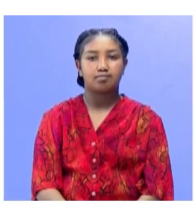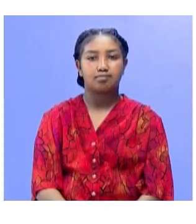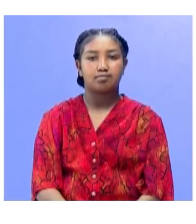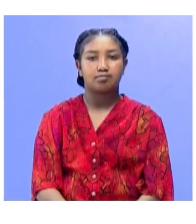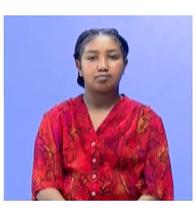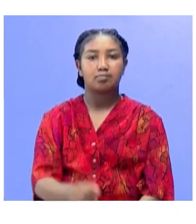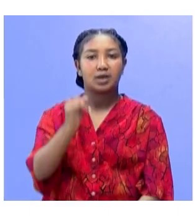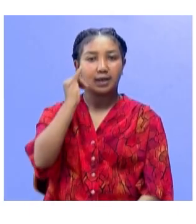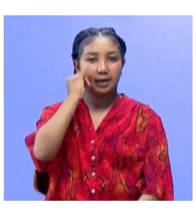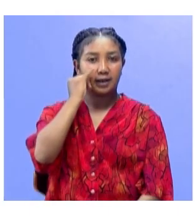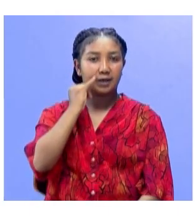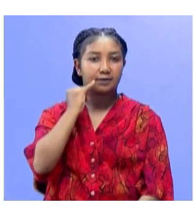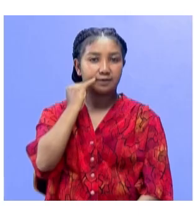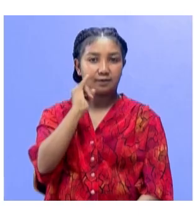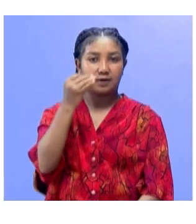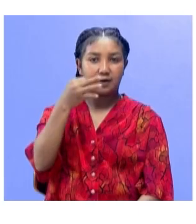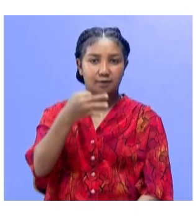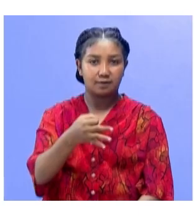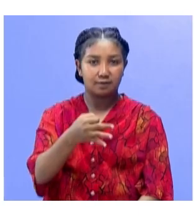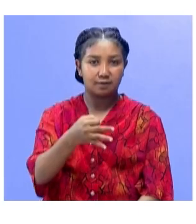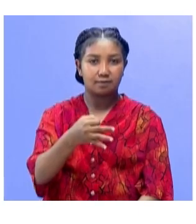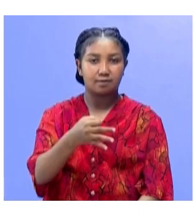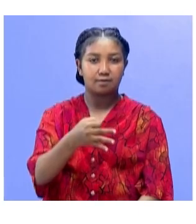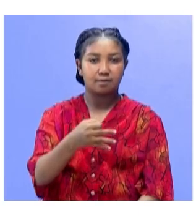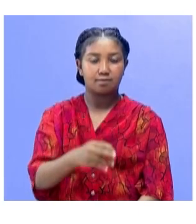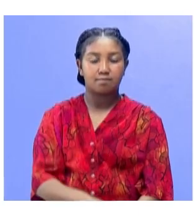if it rains.